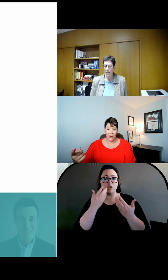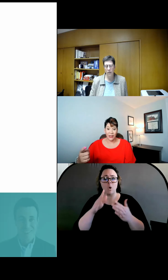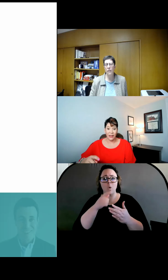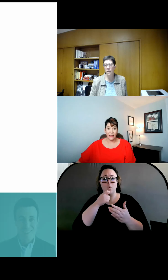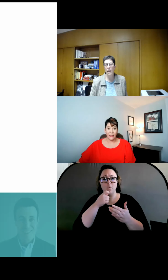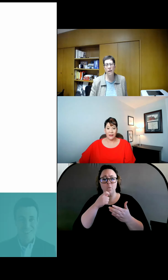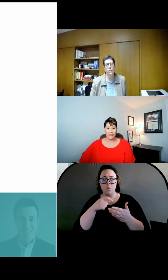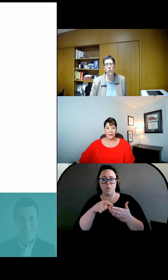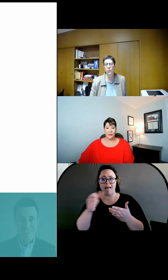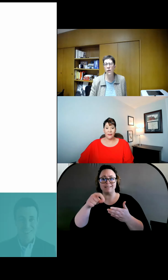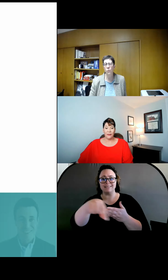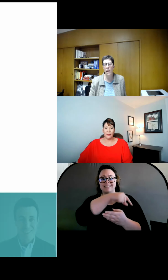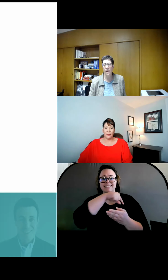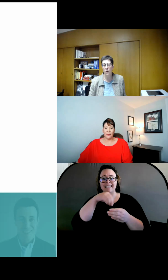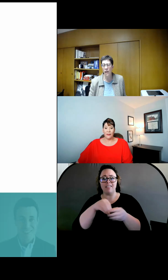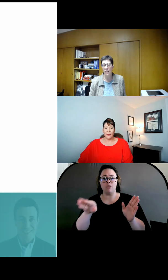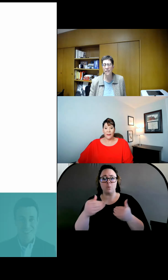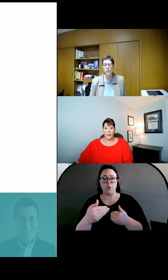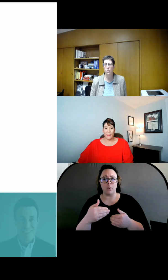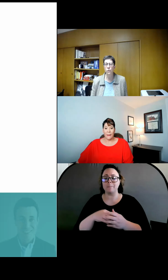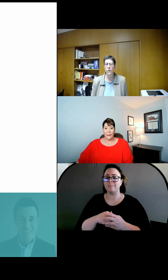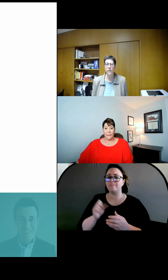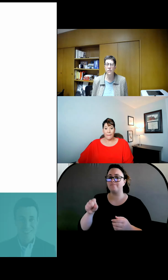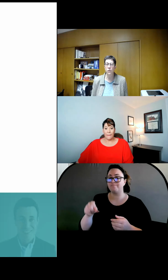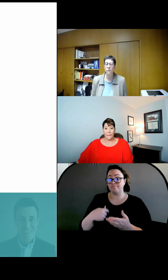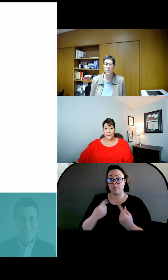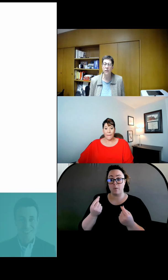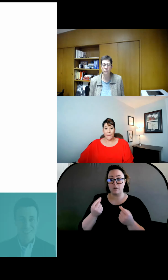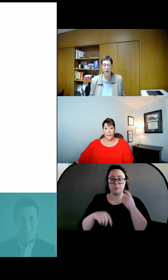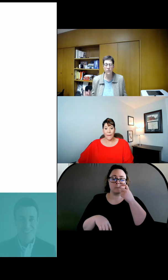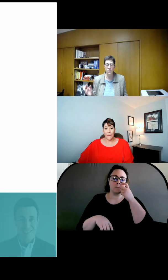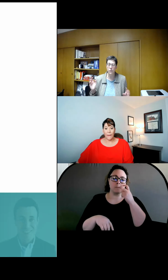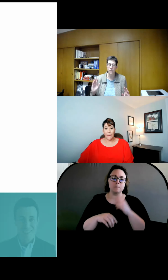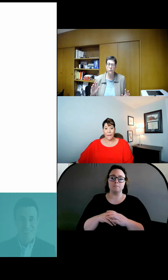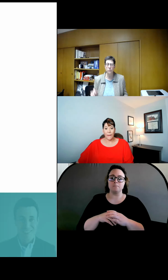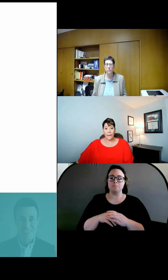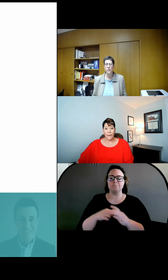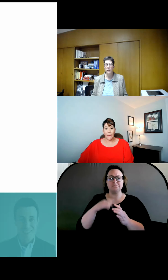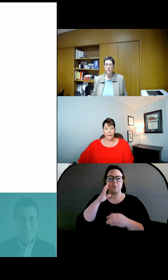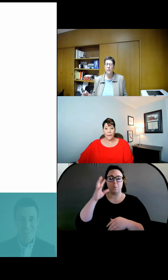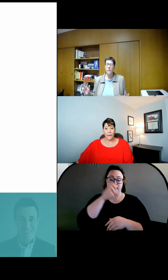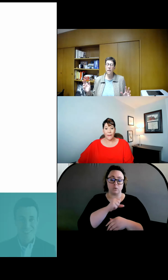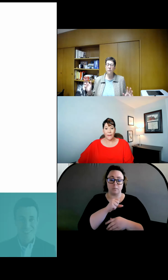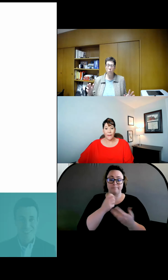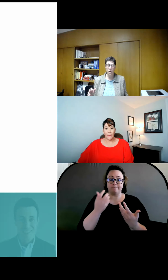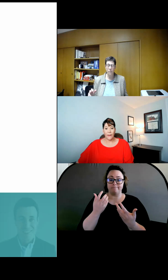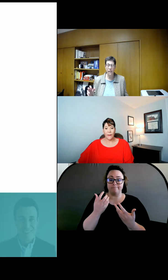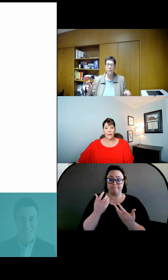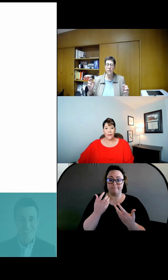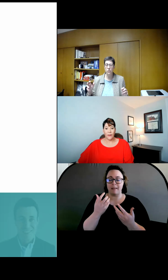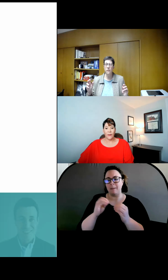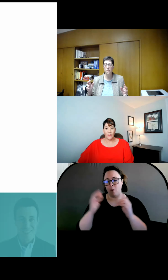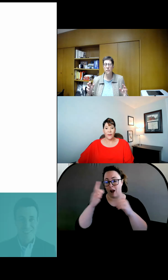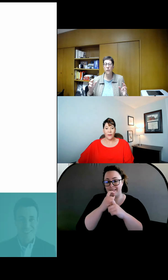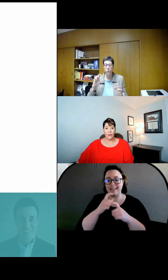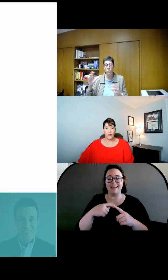of that monitor? Yeah, so what I like to do is, so if I'm just going to assume, to not make it even more complicated, I'm going